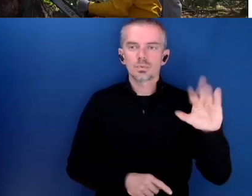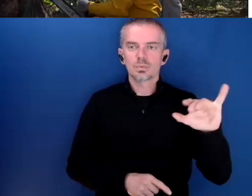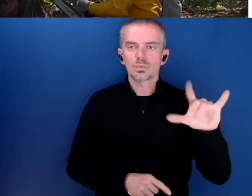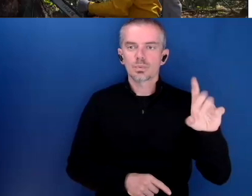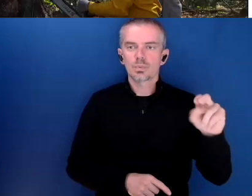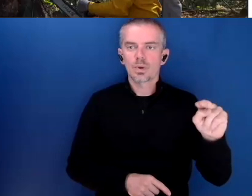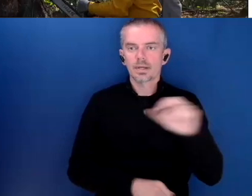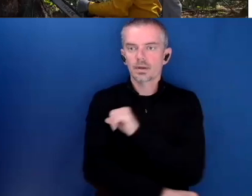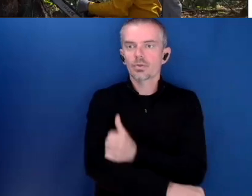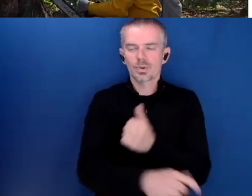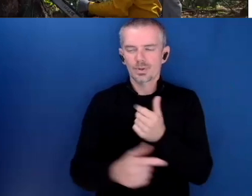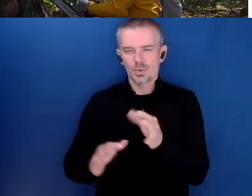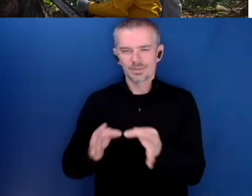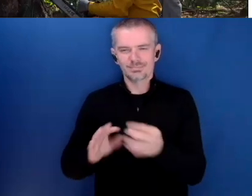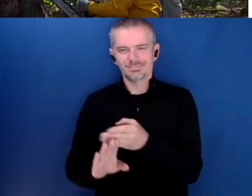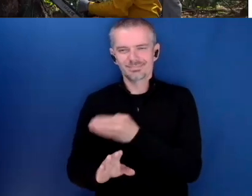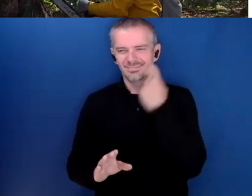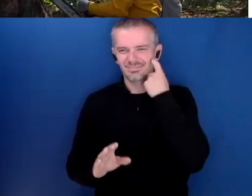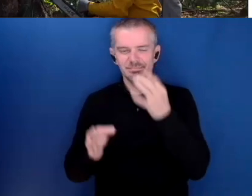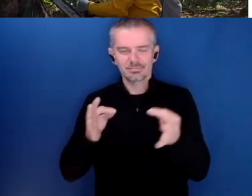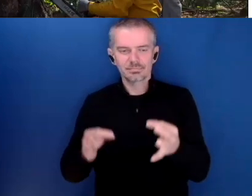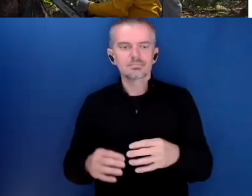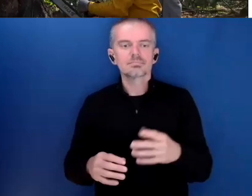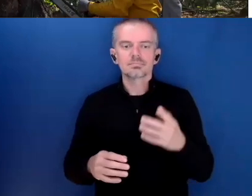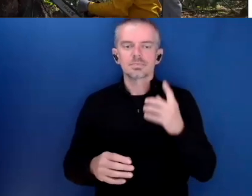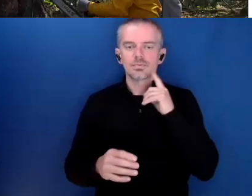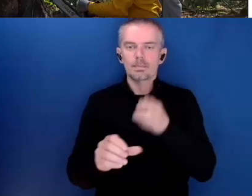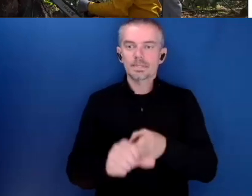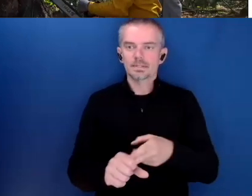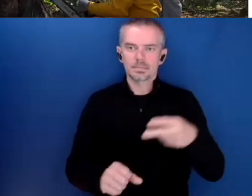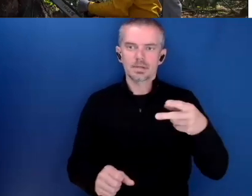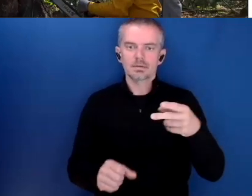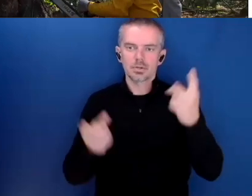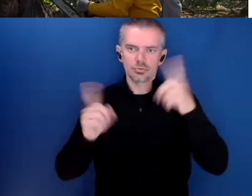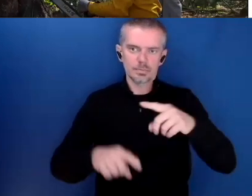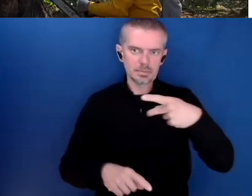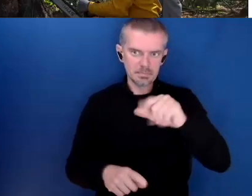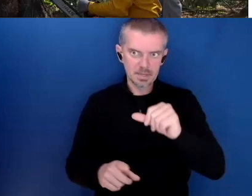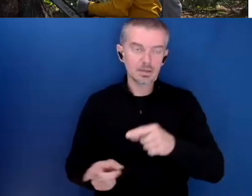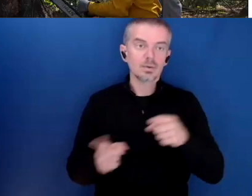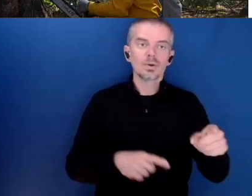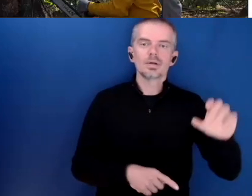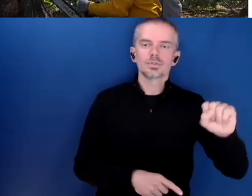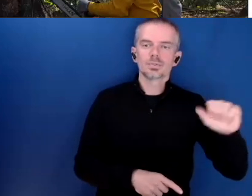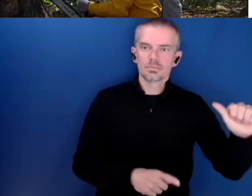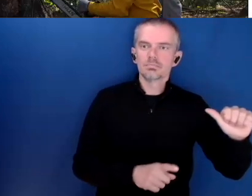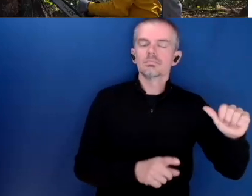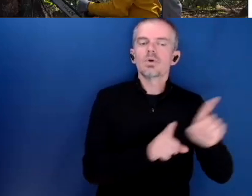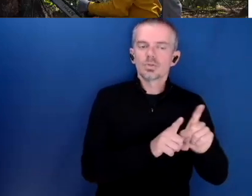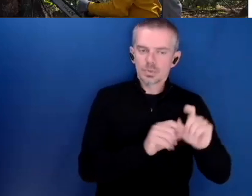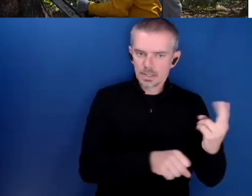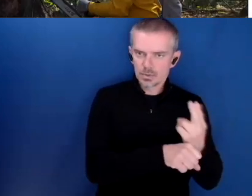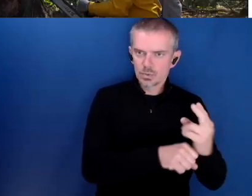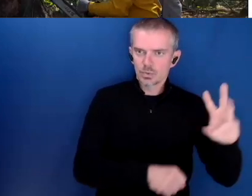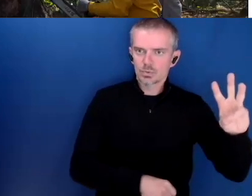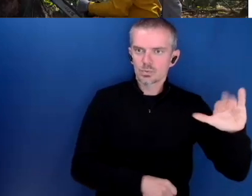widen authority a little bit earlier in relation to participating agreements. Well, stewardship agreements can also incorporate the widen authority to allow